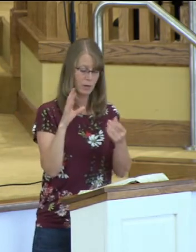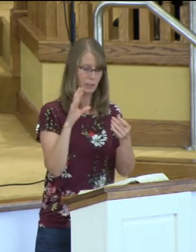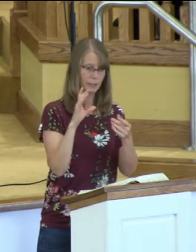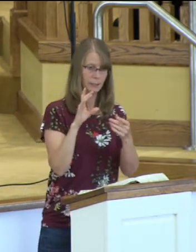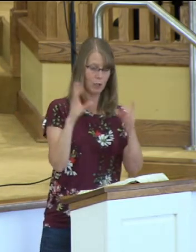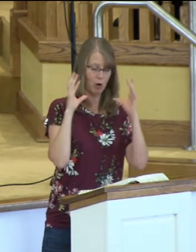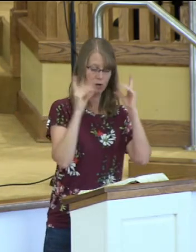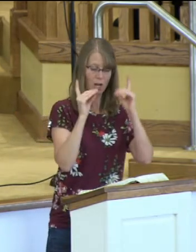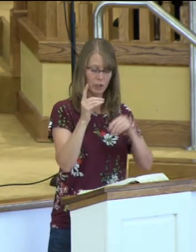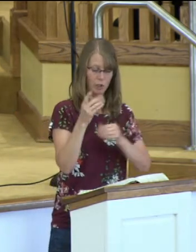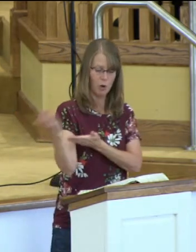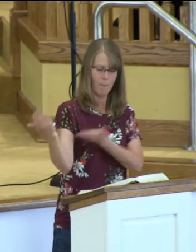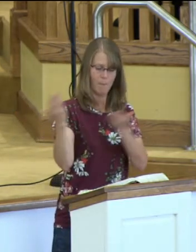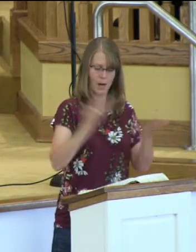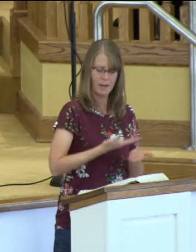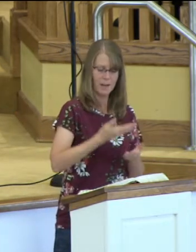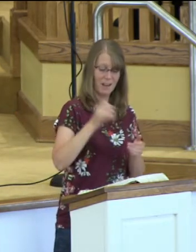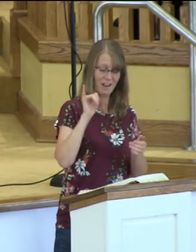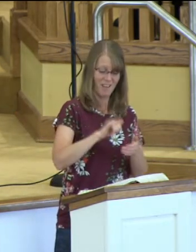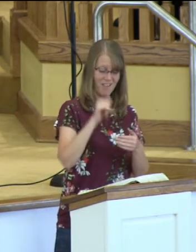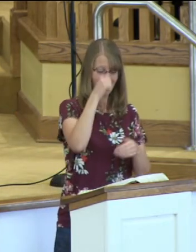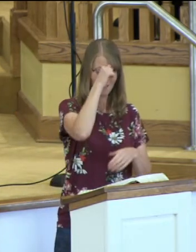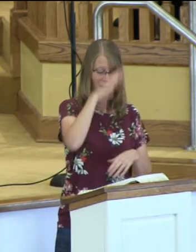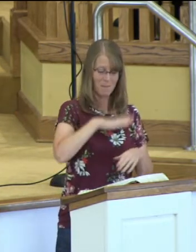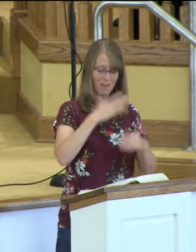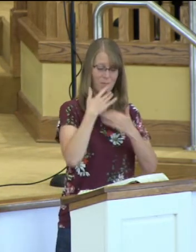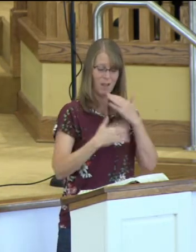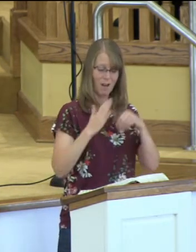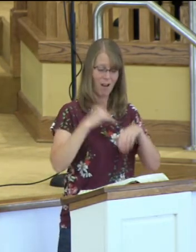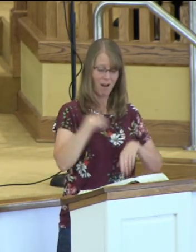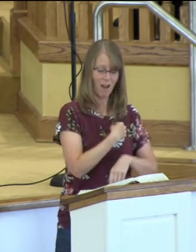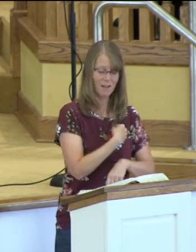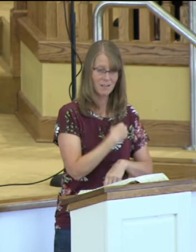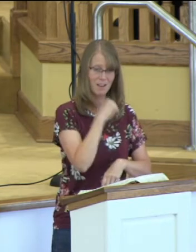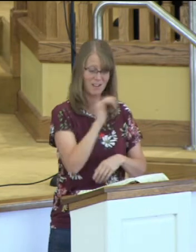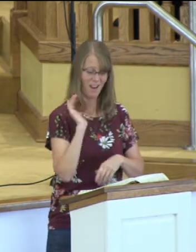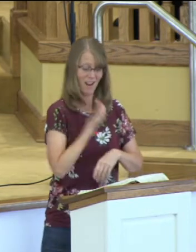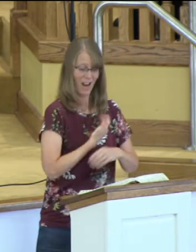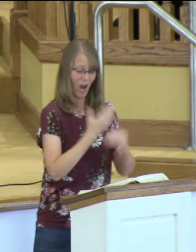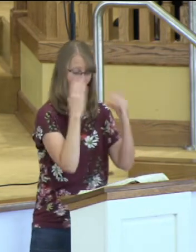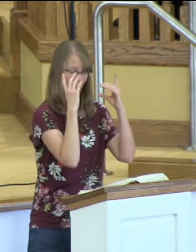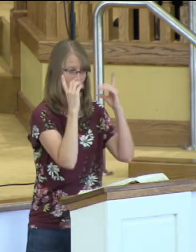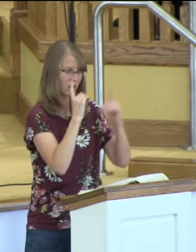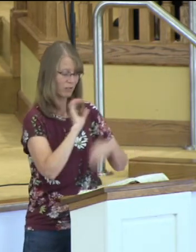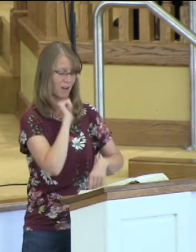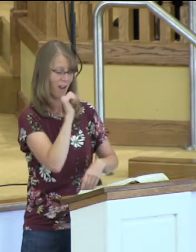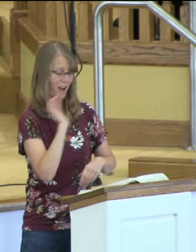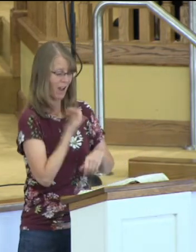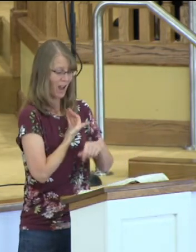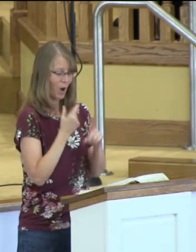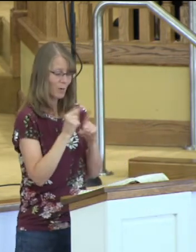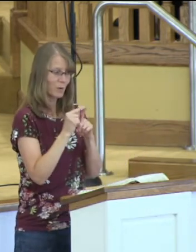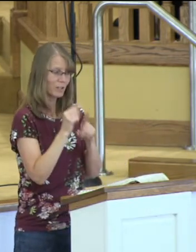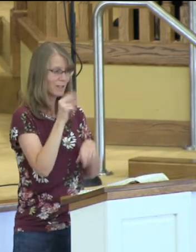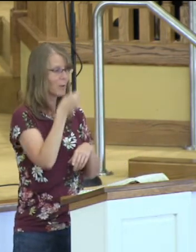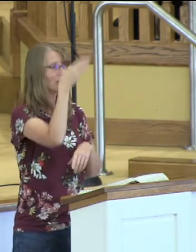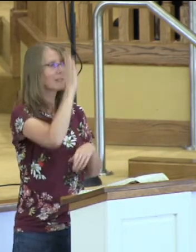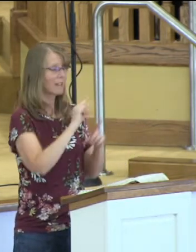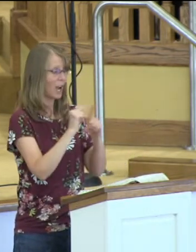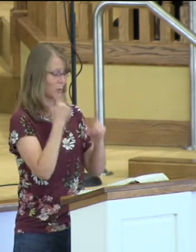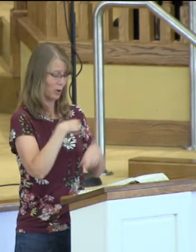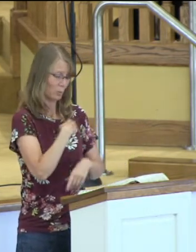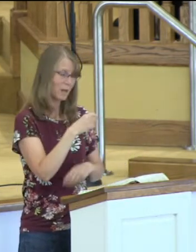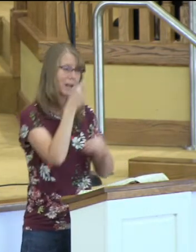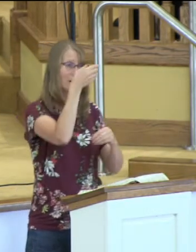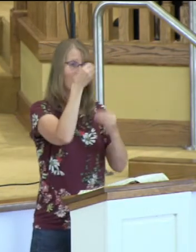blood upon us. Hey, listen, that's not our doctrine. Hey, that's not our words. Hey, no, that's God's word. Hey, we ought to obey God rather